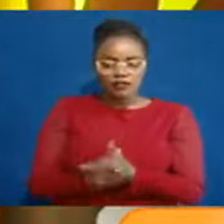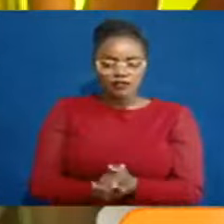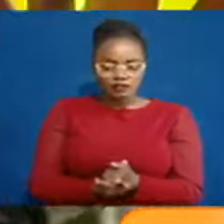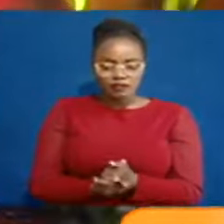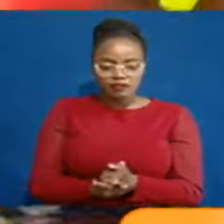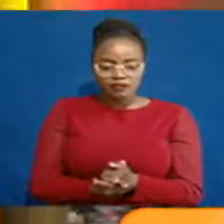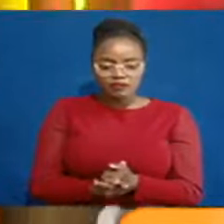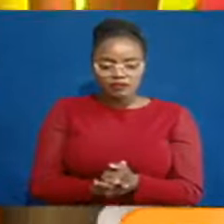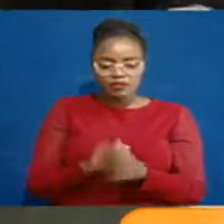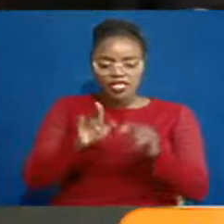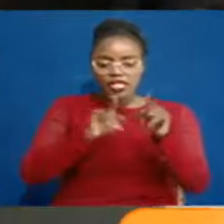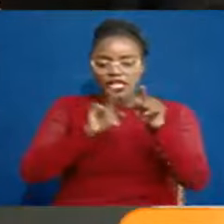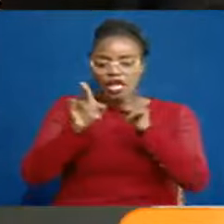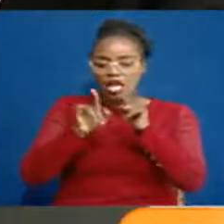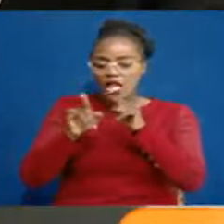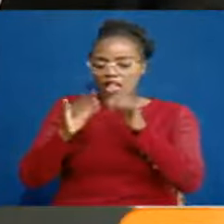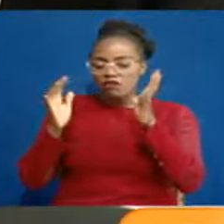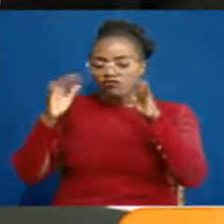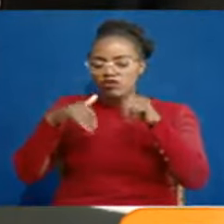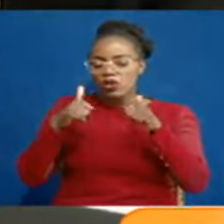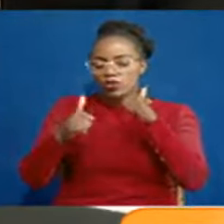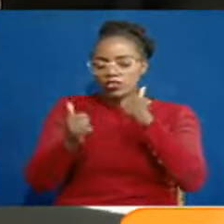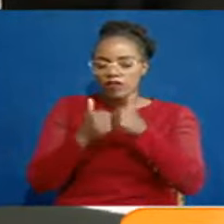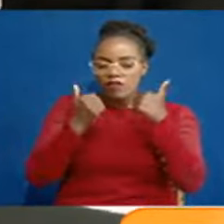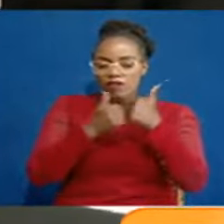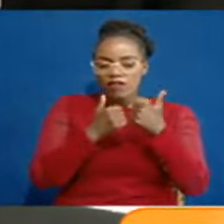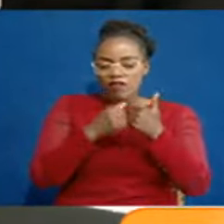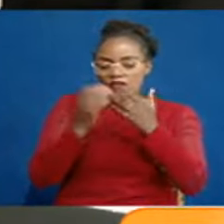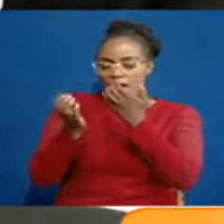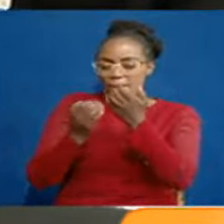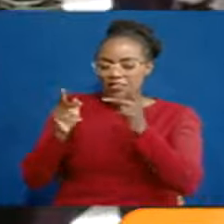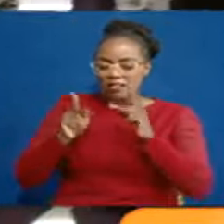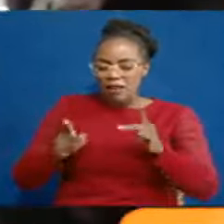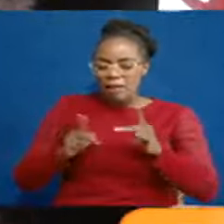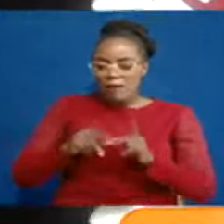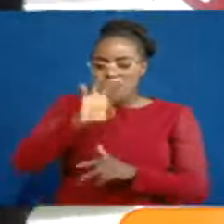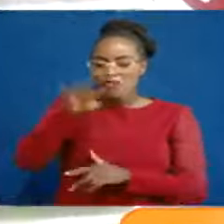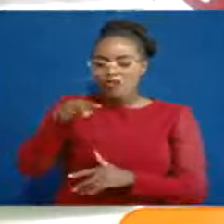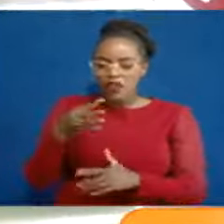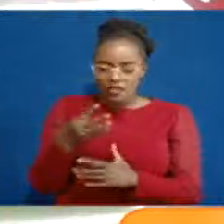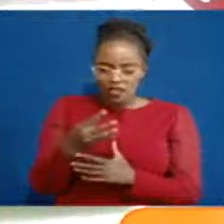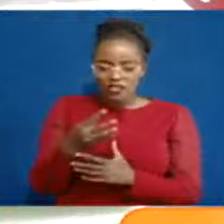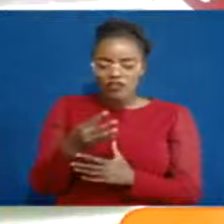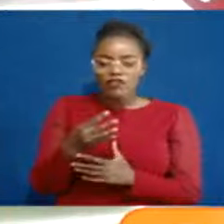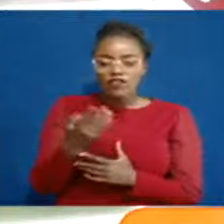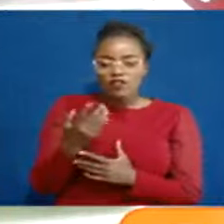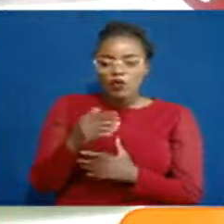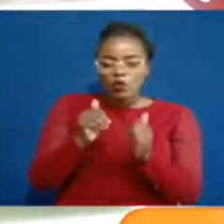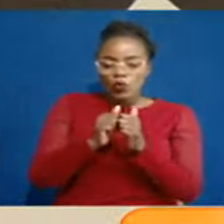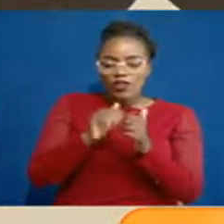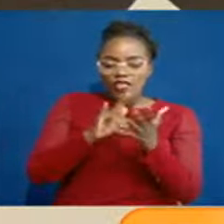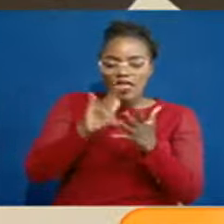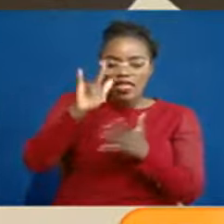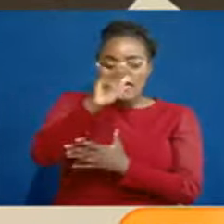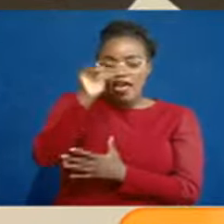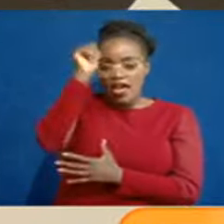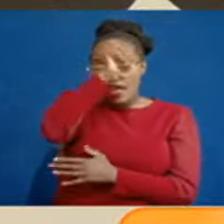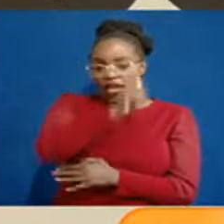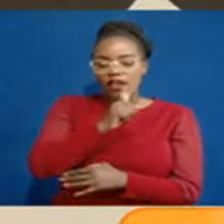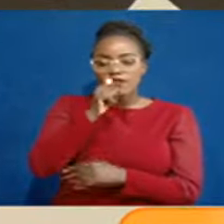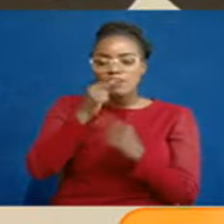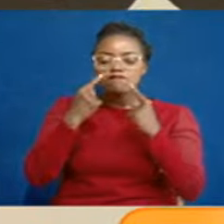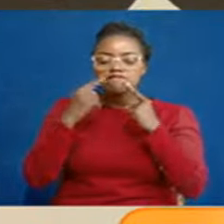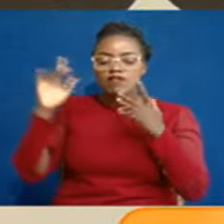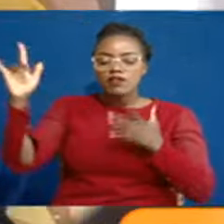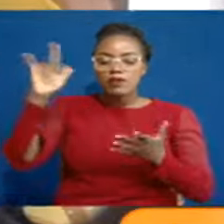The Travel Expo attracted over 4,000 tourists and business people this year, with Airasia X announcing its